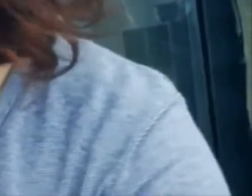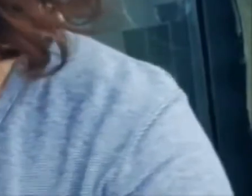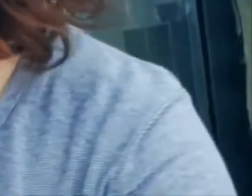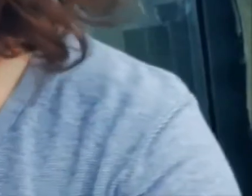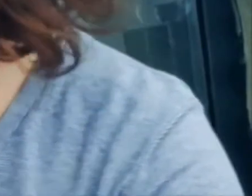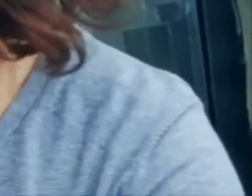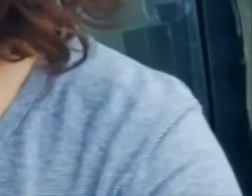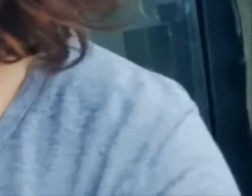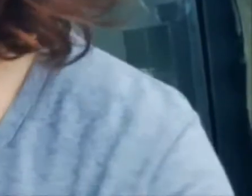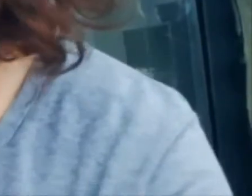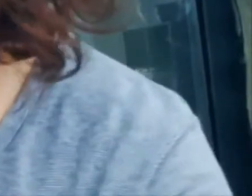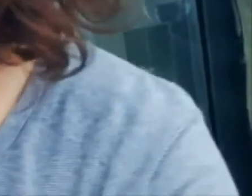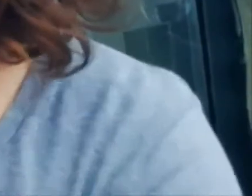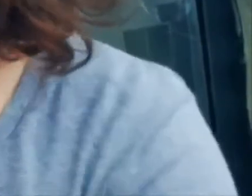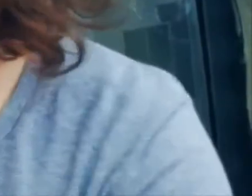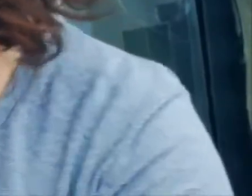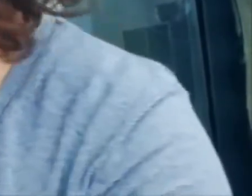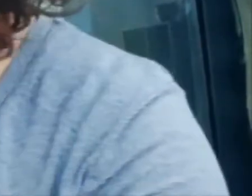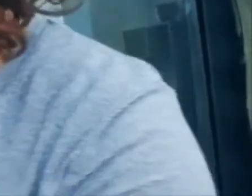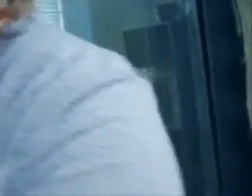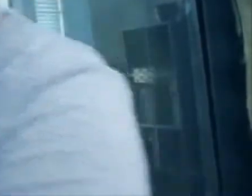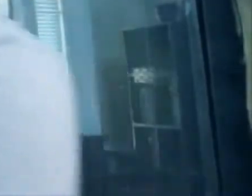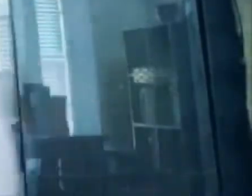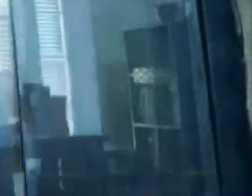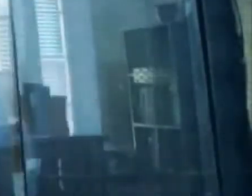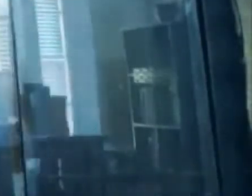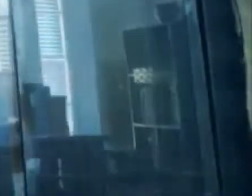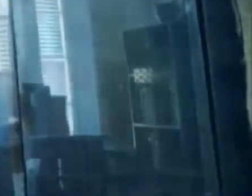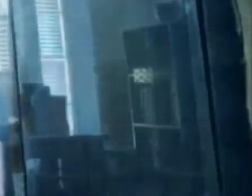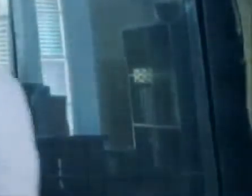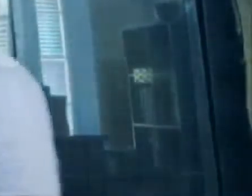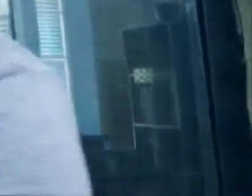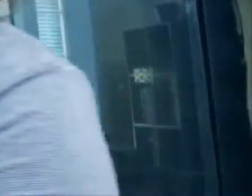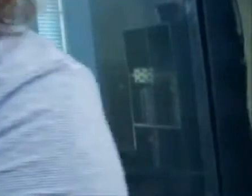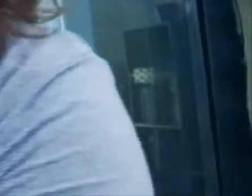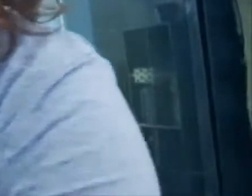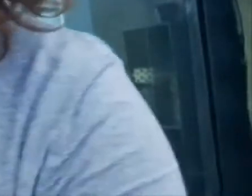talk. Words aren't forming correctly.